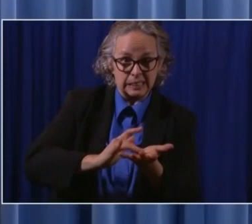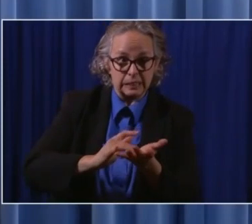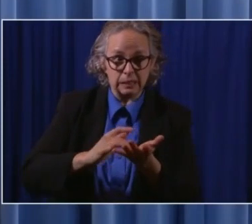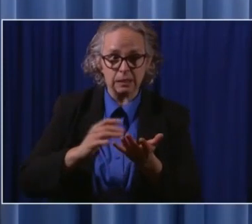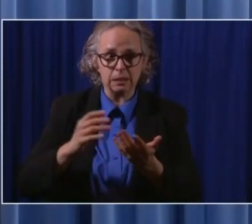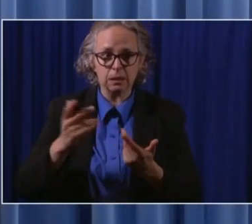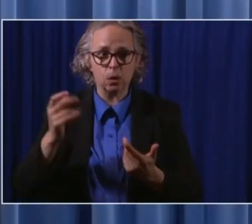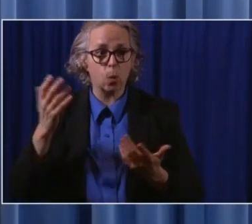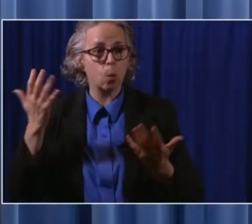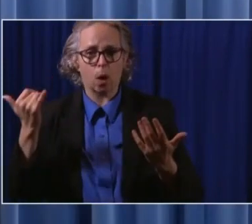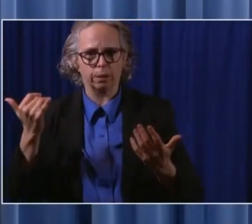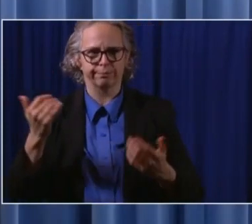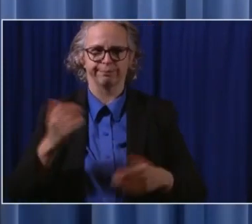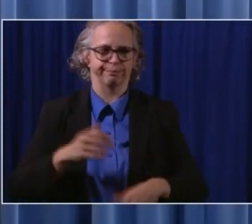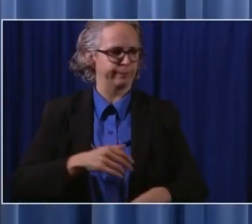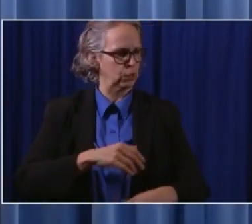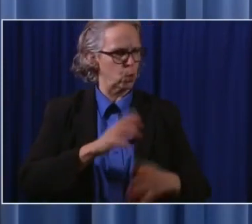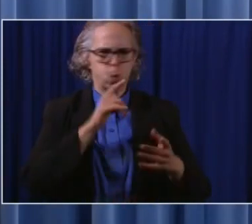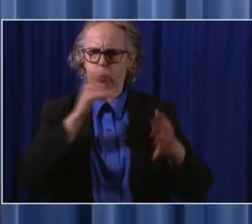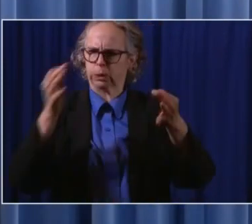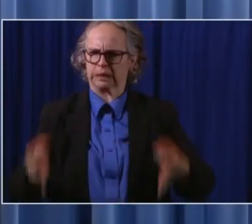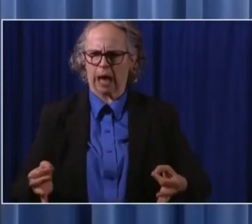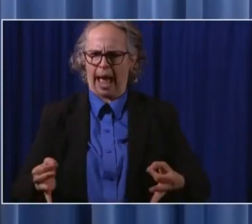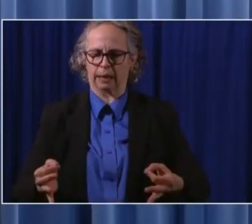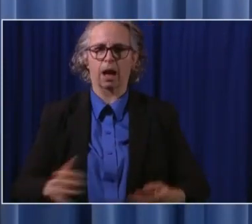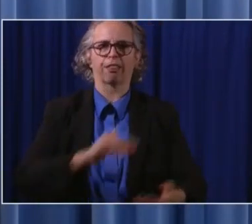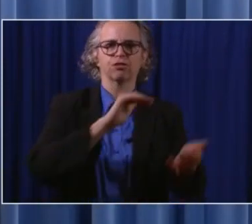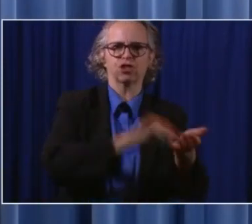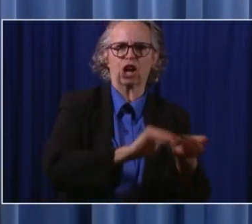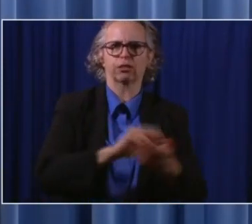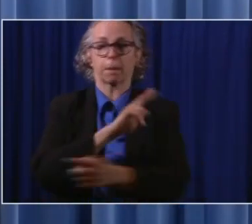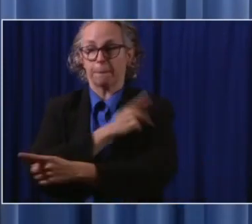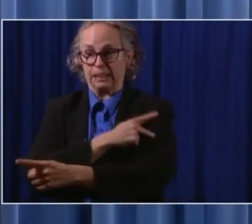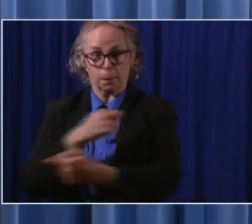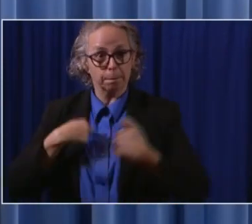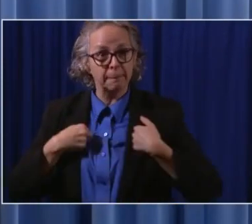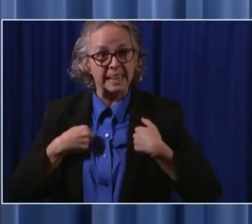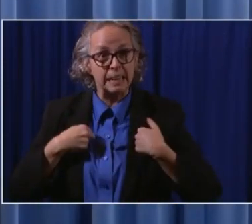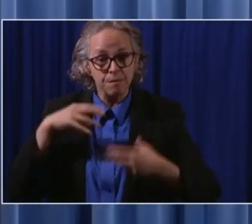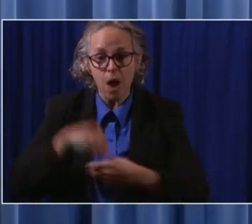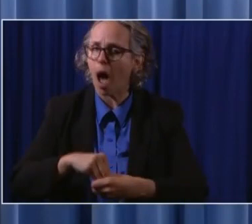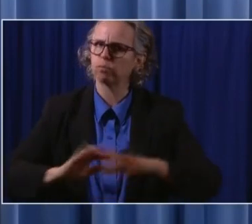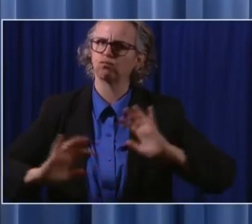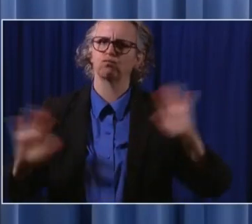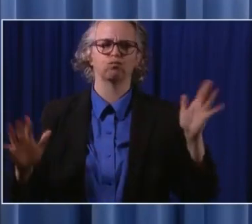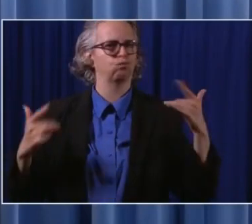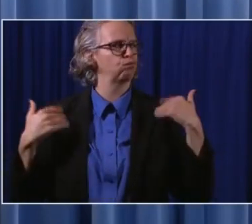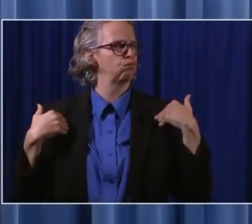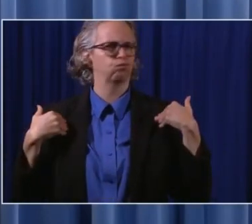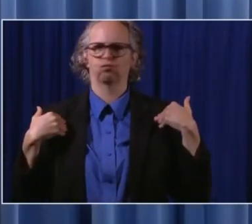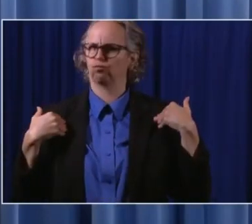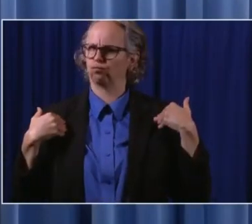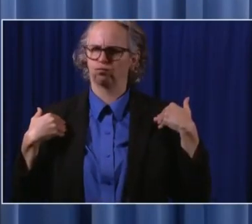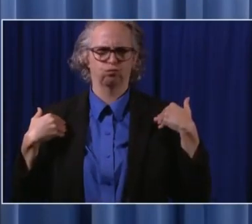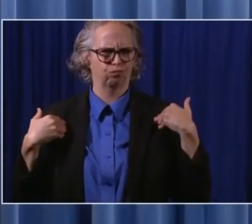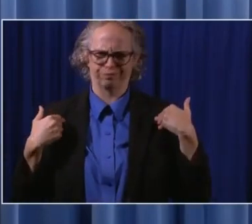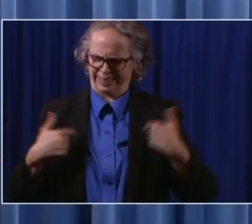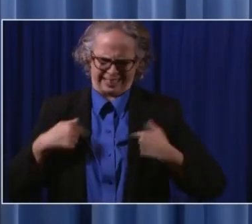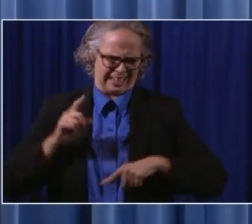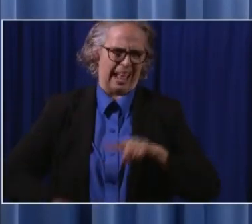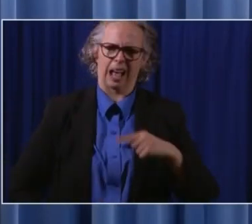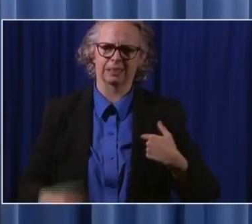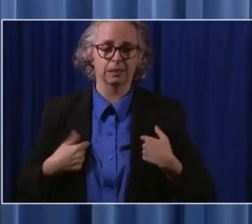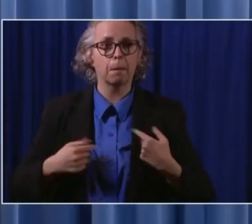So again, I'm not taking a position on that. It's certainly beyond my expertise, but I